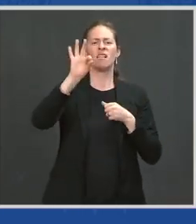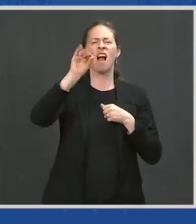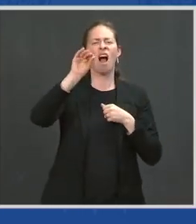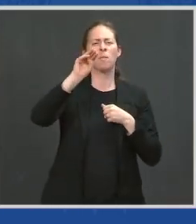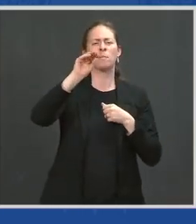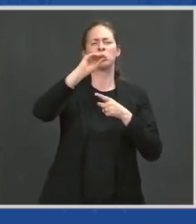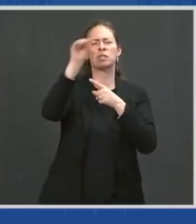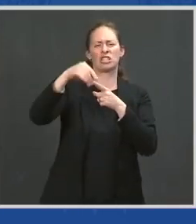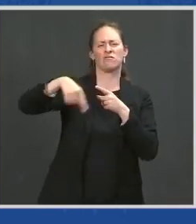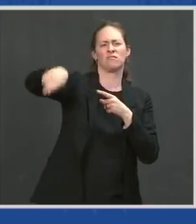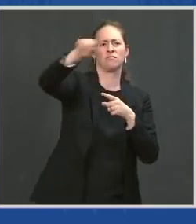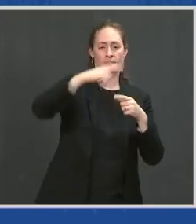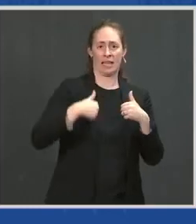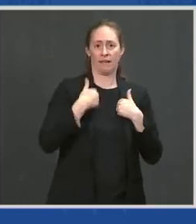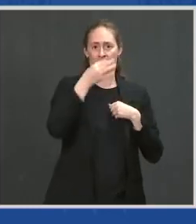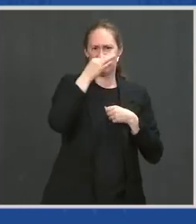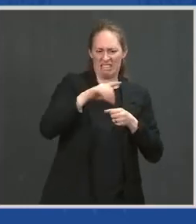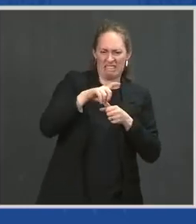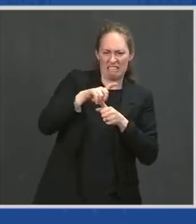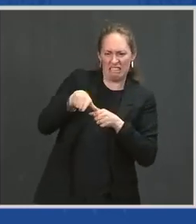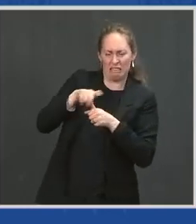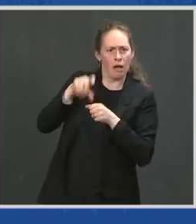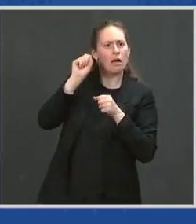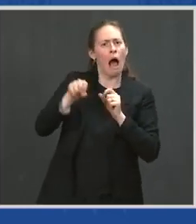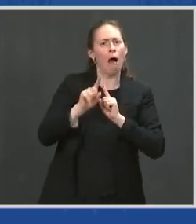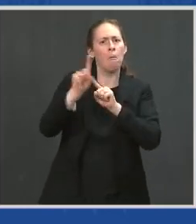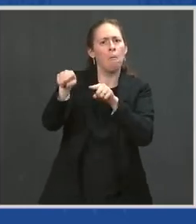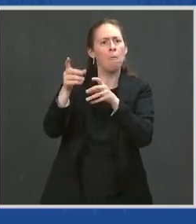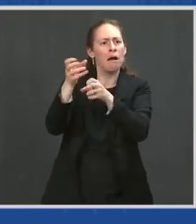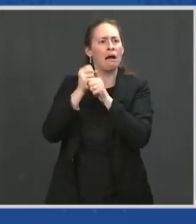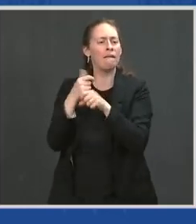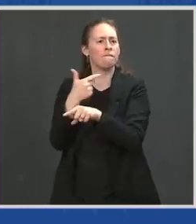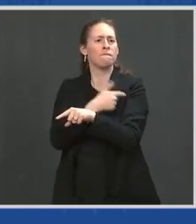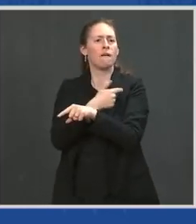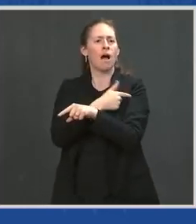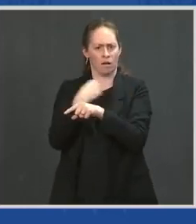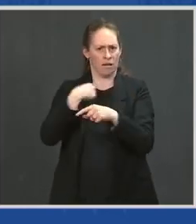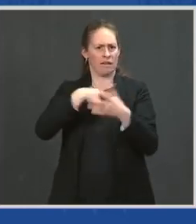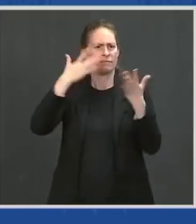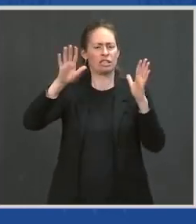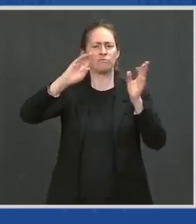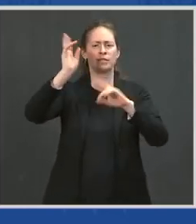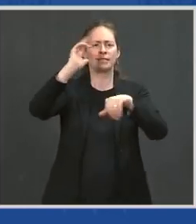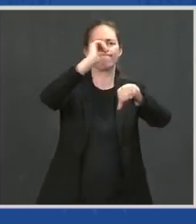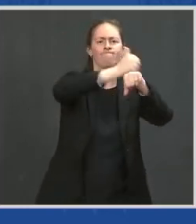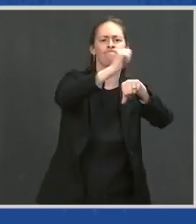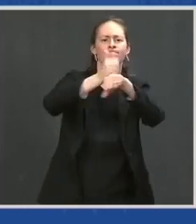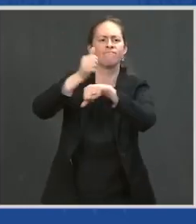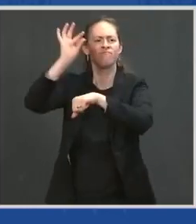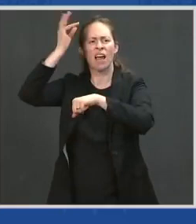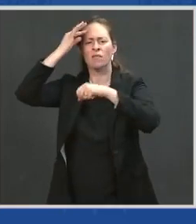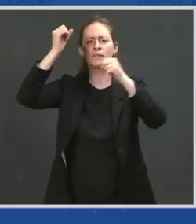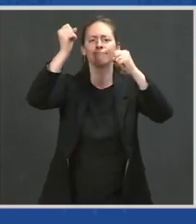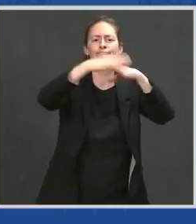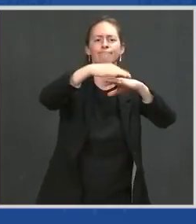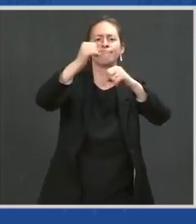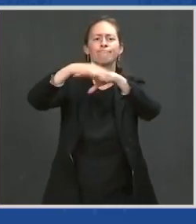where they can get a shot. And under our federal vaccination program, shots will be available at